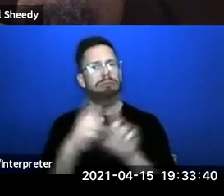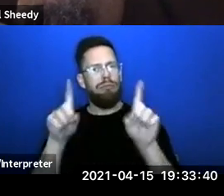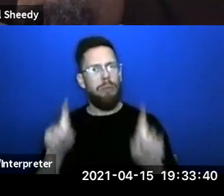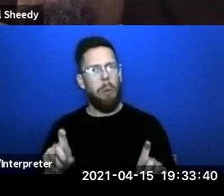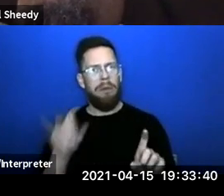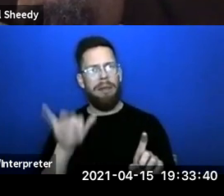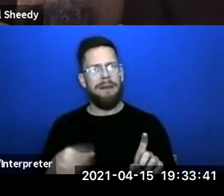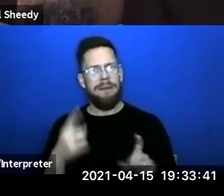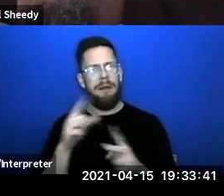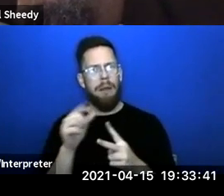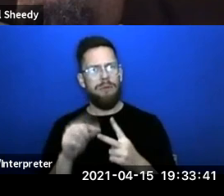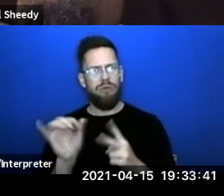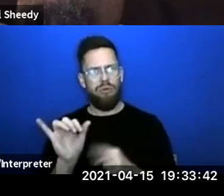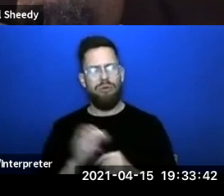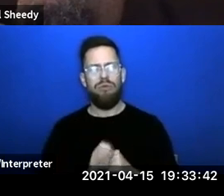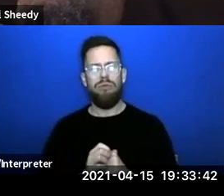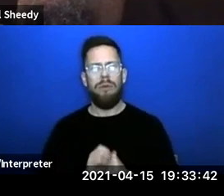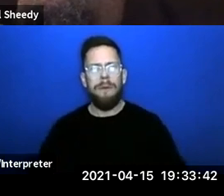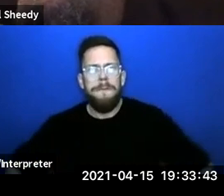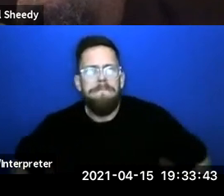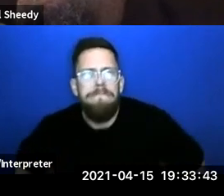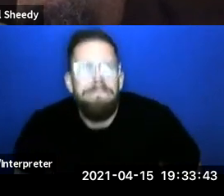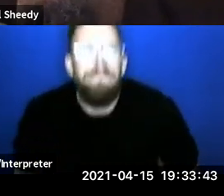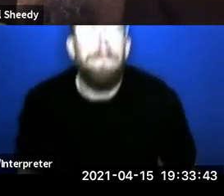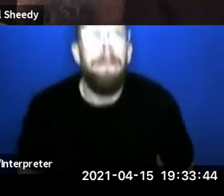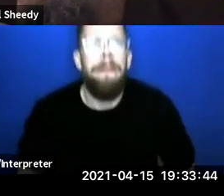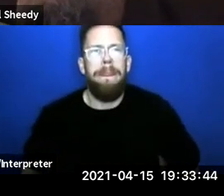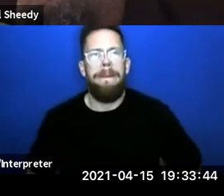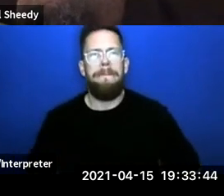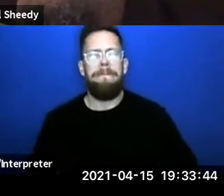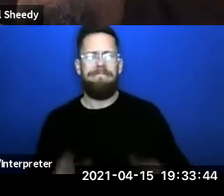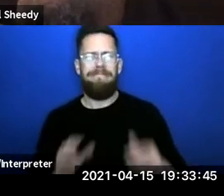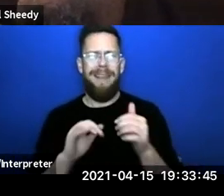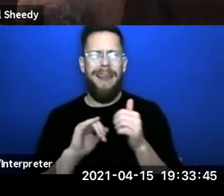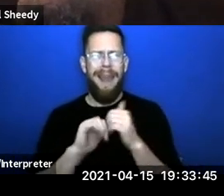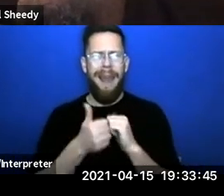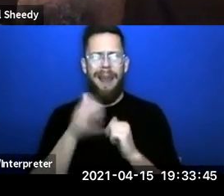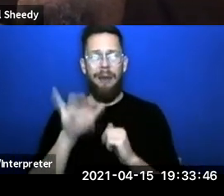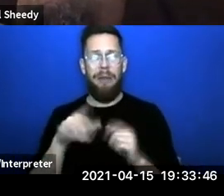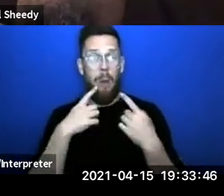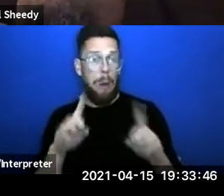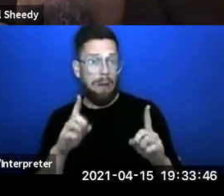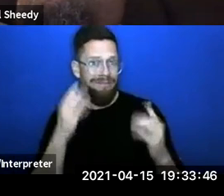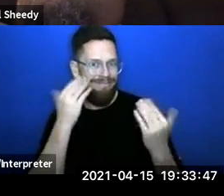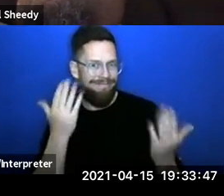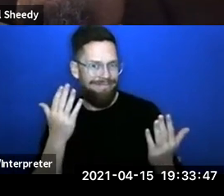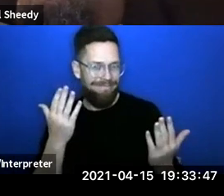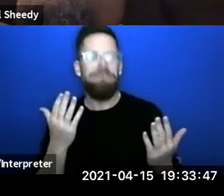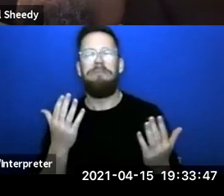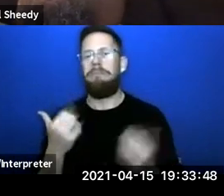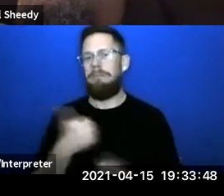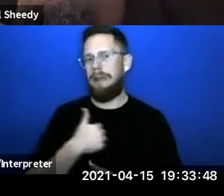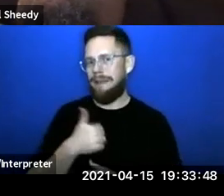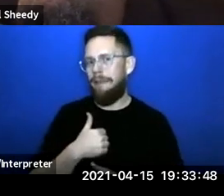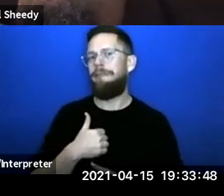the logistics of that and how that's going to work. Mrs. Winsper and I met this morning to try to figure out exactly how that works. We're all learning new